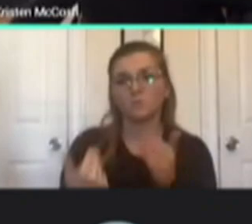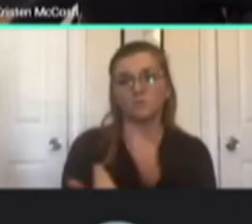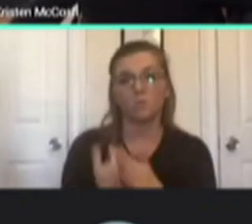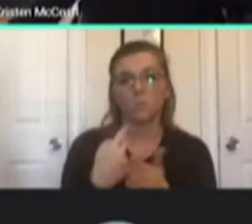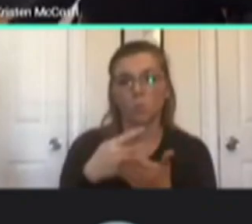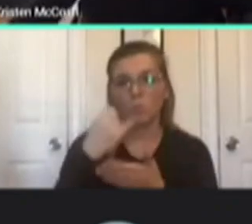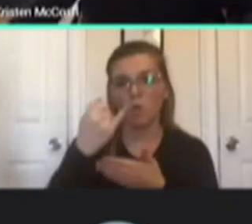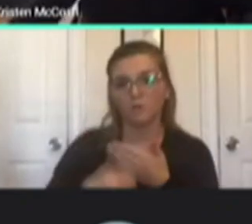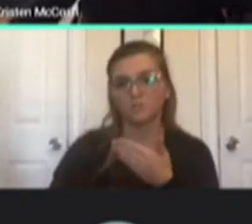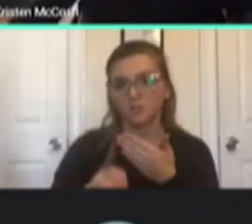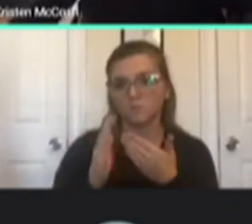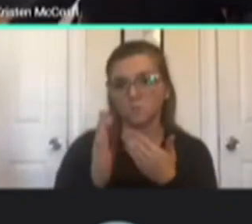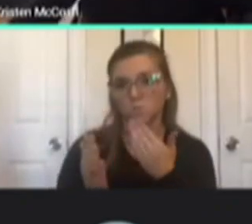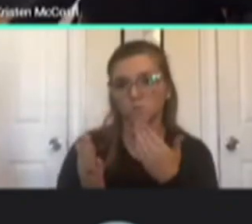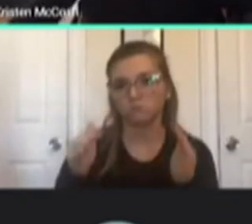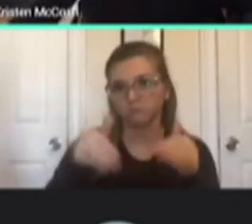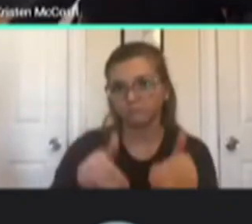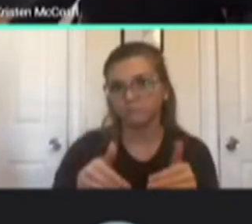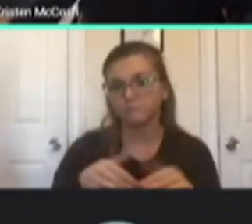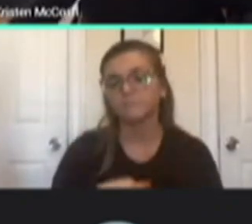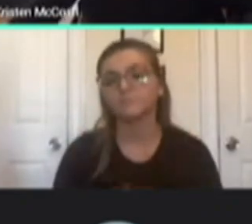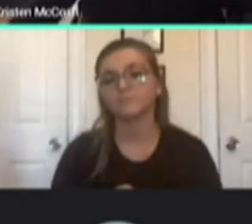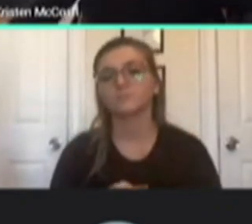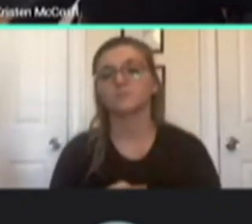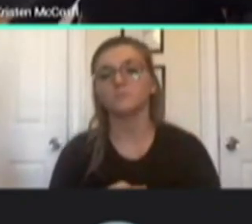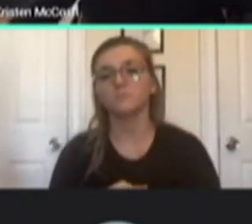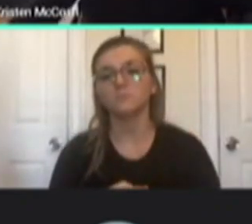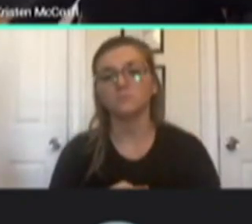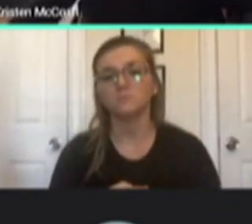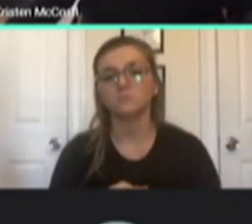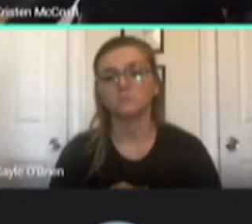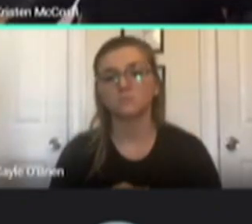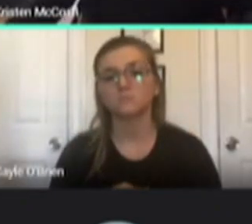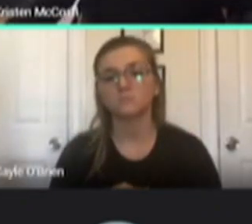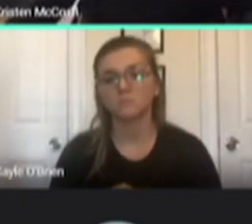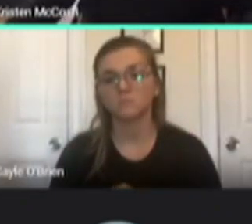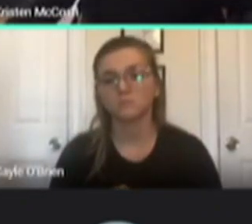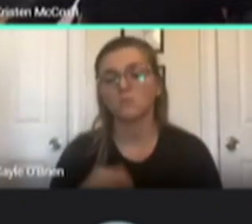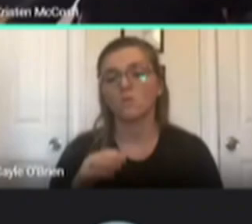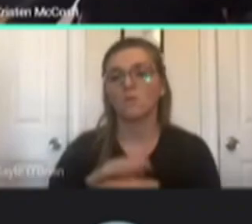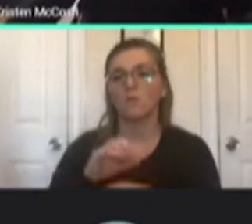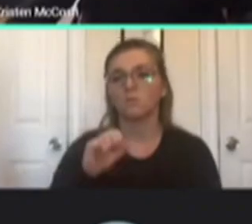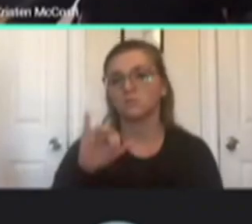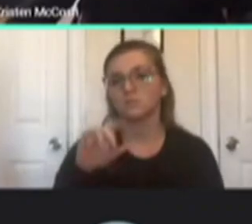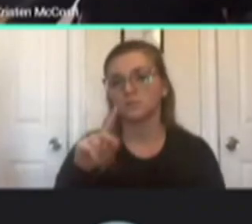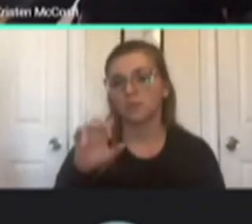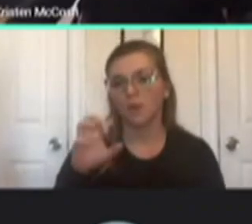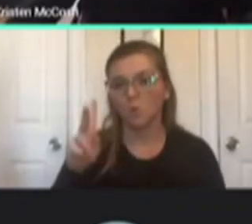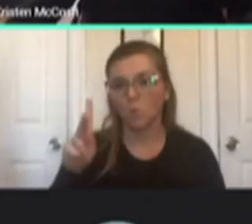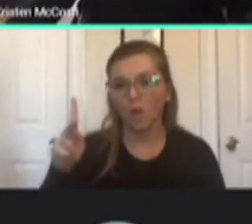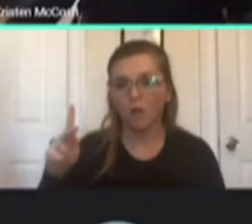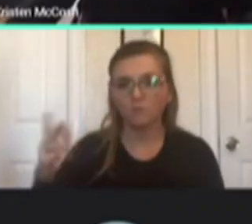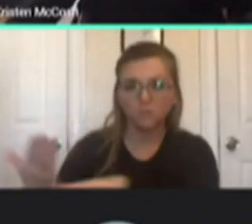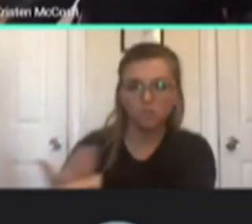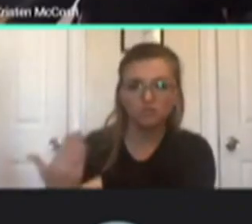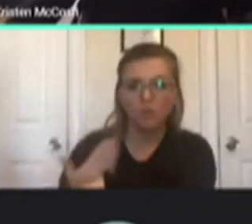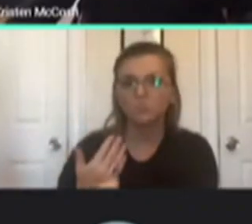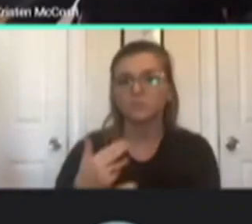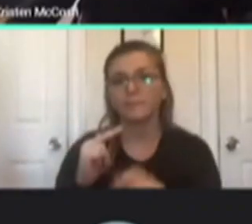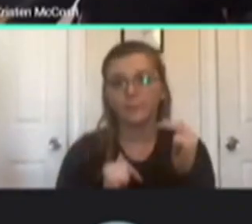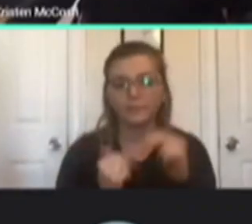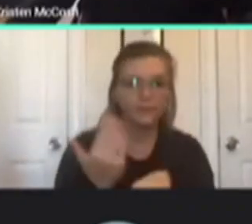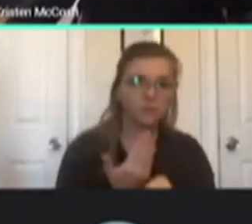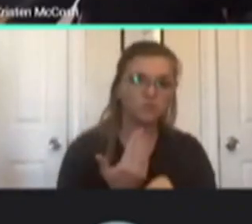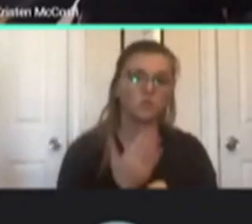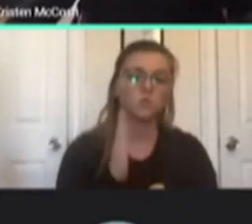projects that are coming through. The construction will be working on sidewalks and streets again and buildings. So we'll be aware of